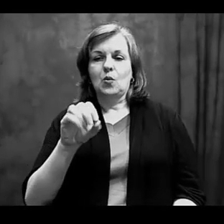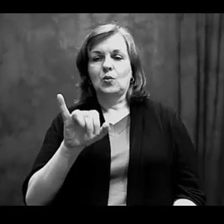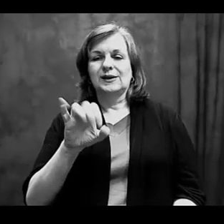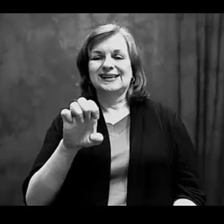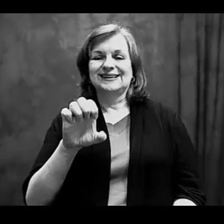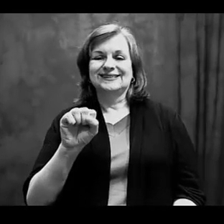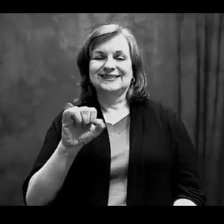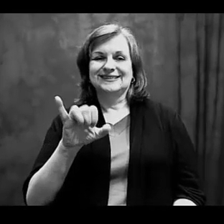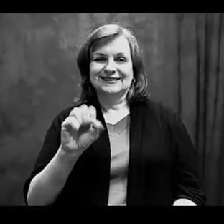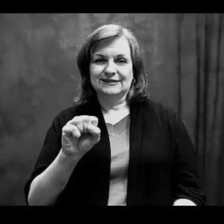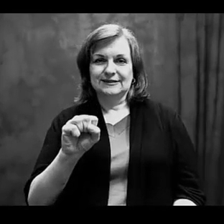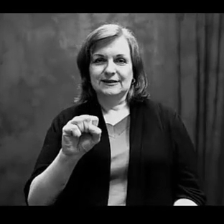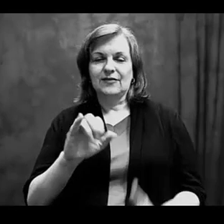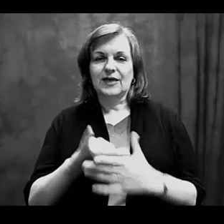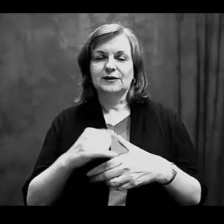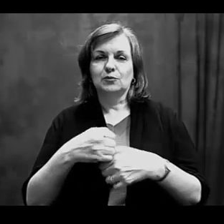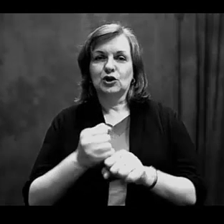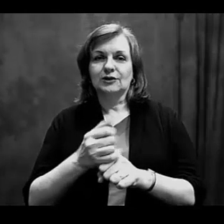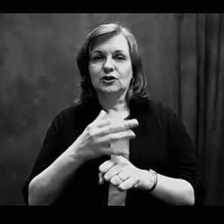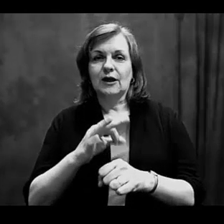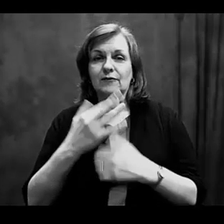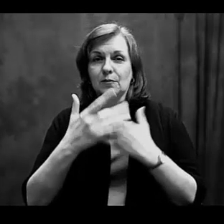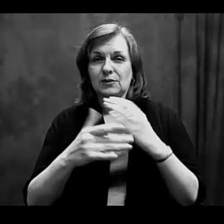being formed through a process known as